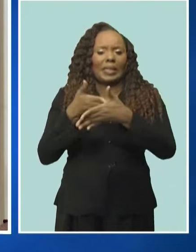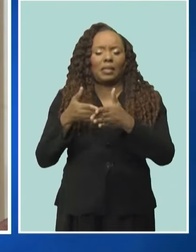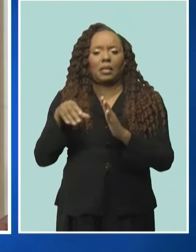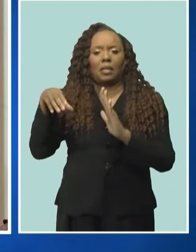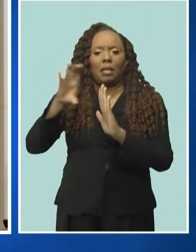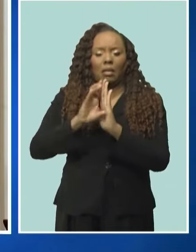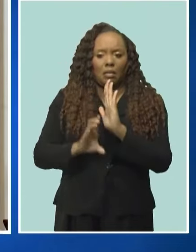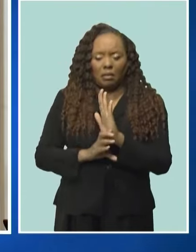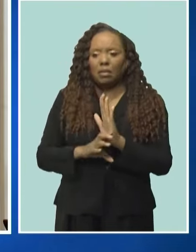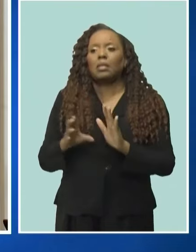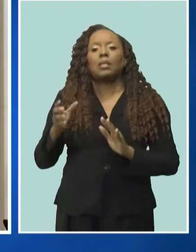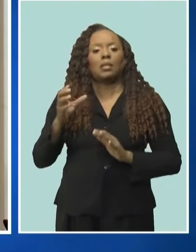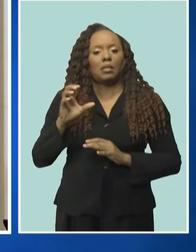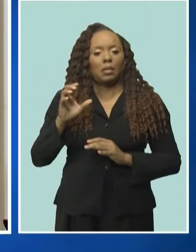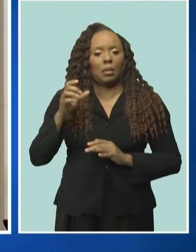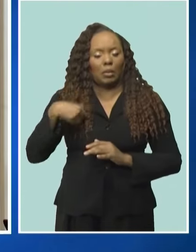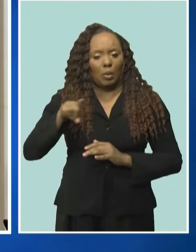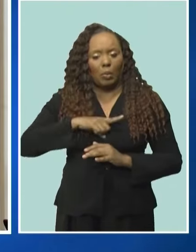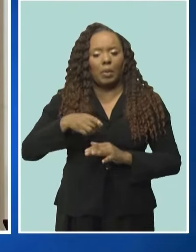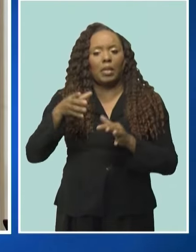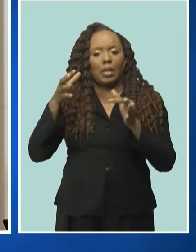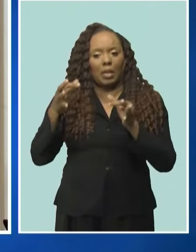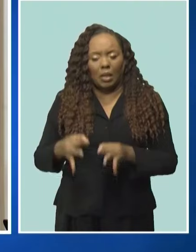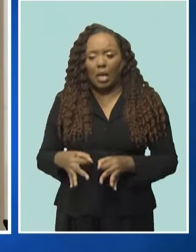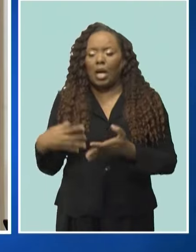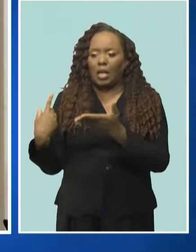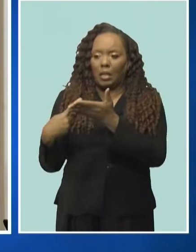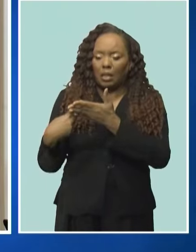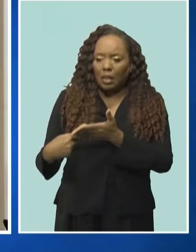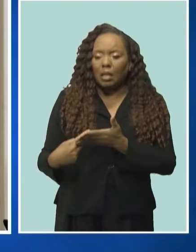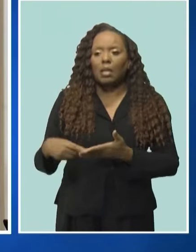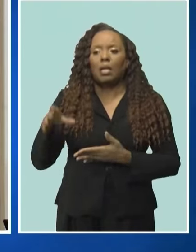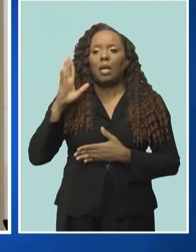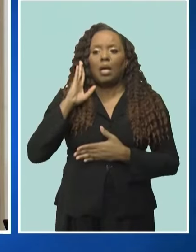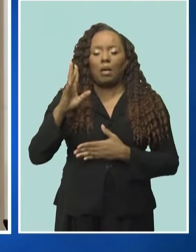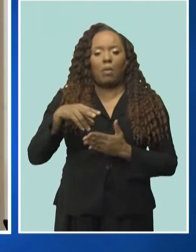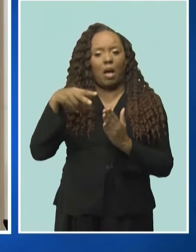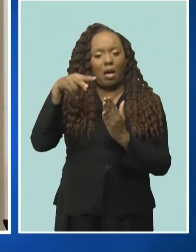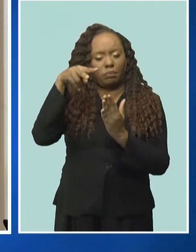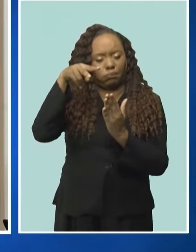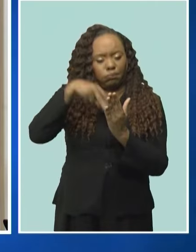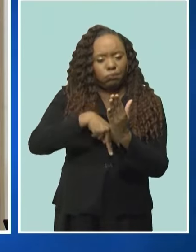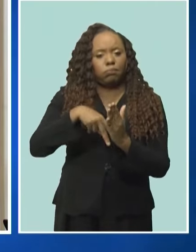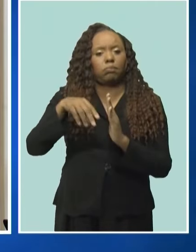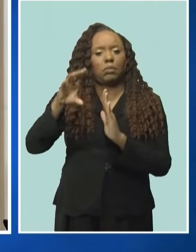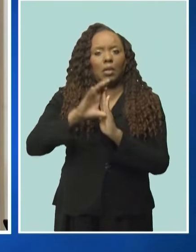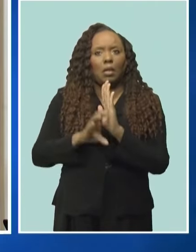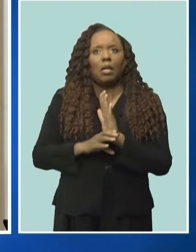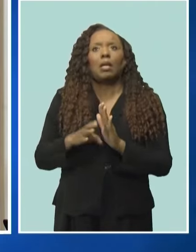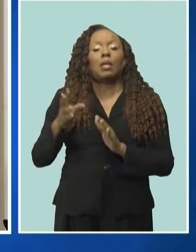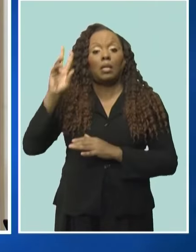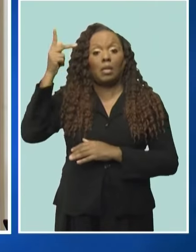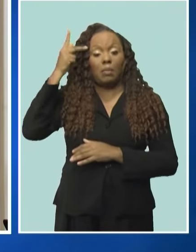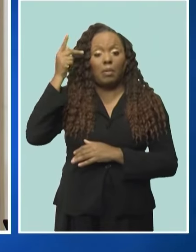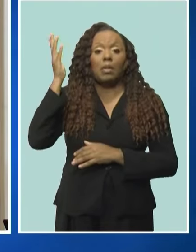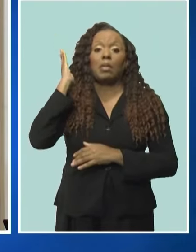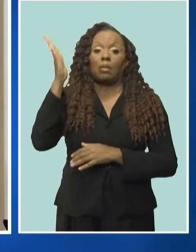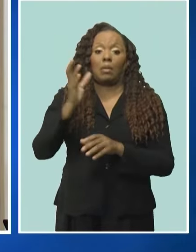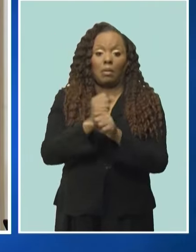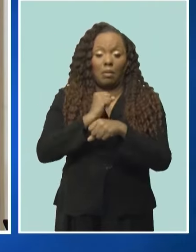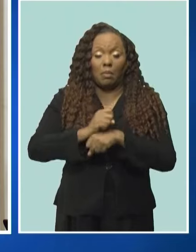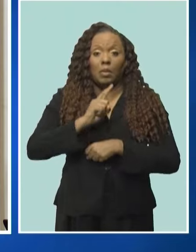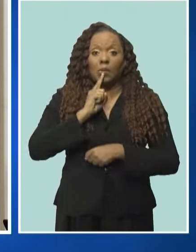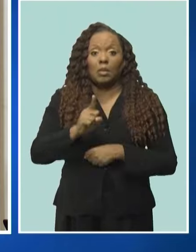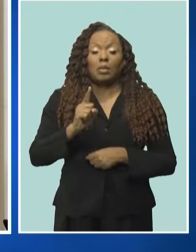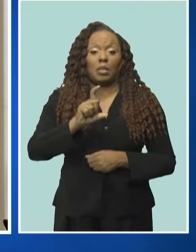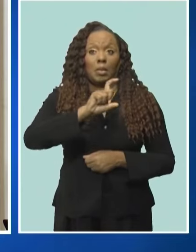anything. So we have decided to take in front and ensure that the Parliament is in a position to ensure that the police and